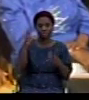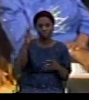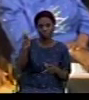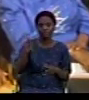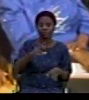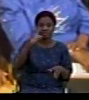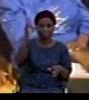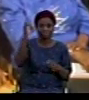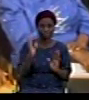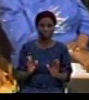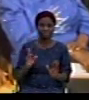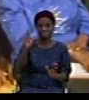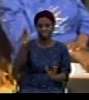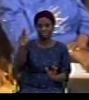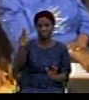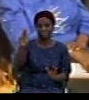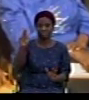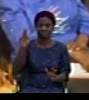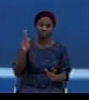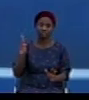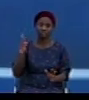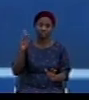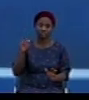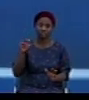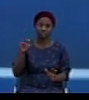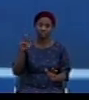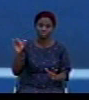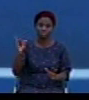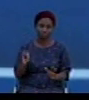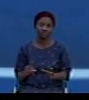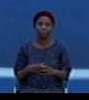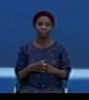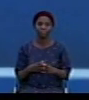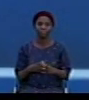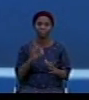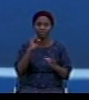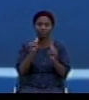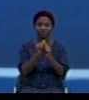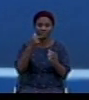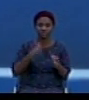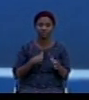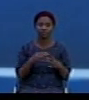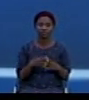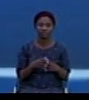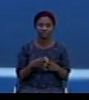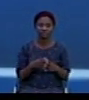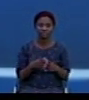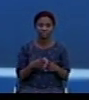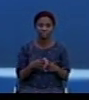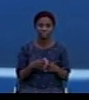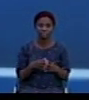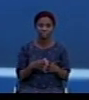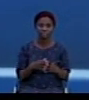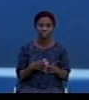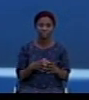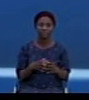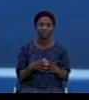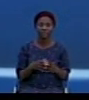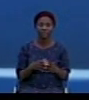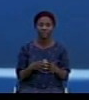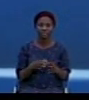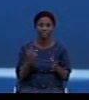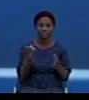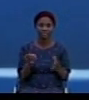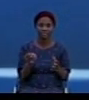went there. When I got to the market, before going there, Baba performed the magic in which a stone had to enter inside of me. I couldn't tell